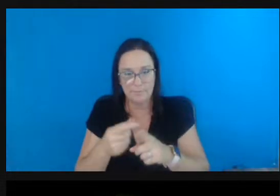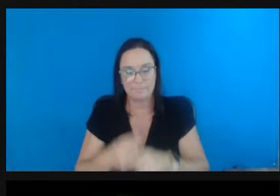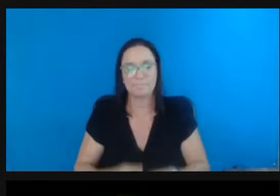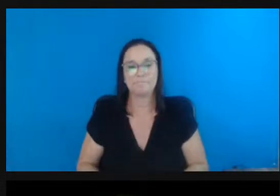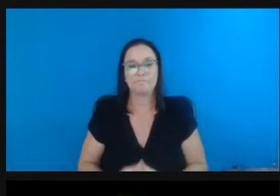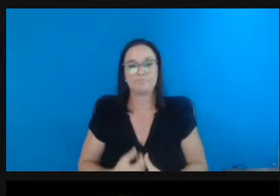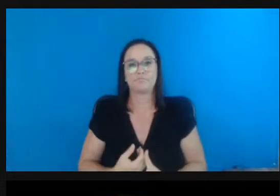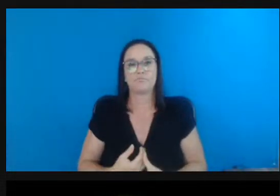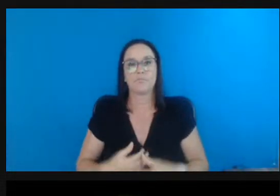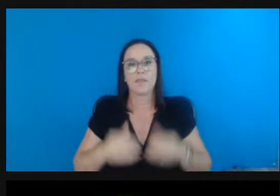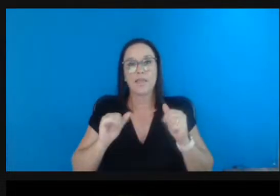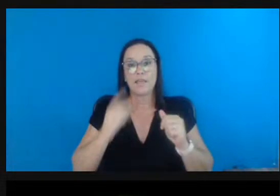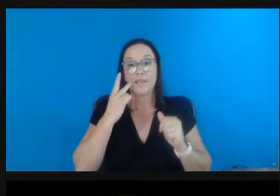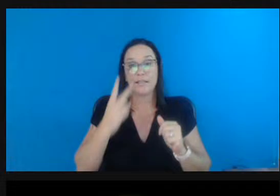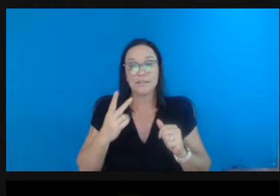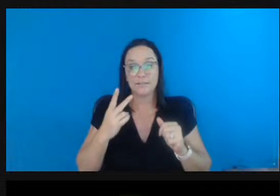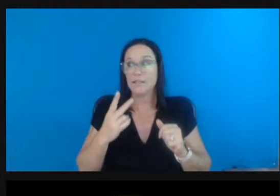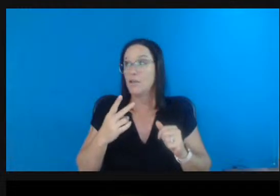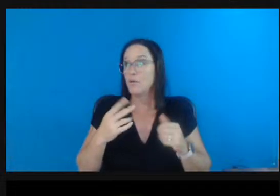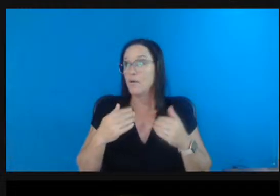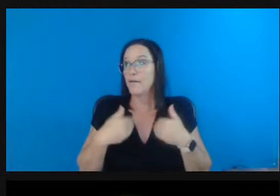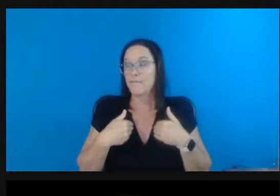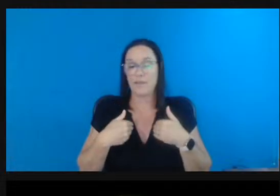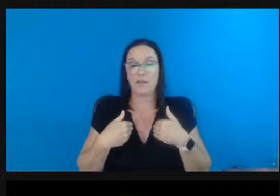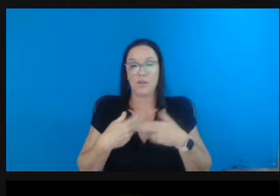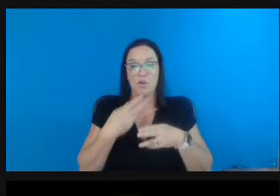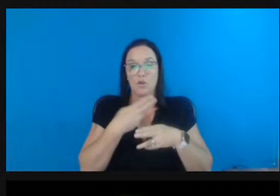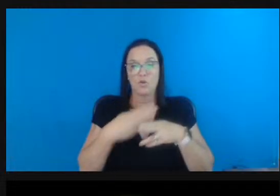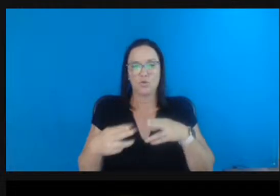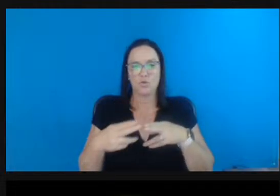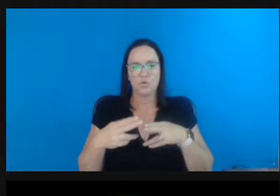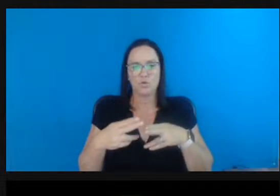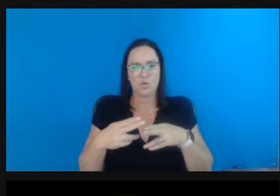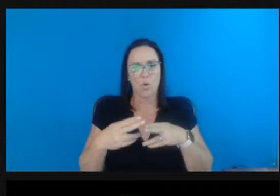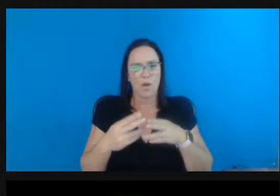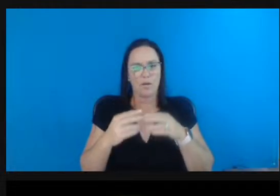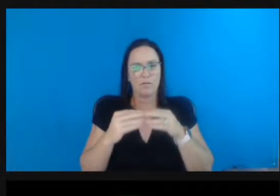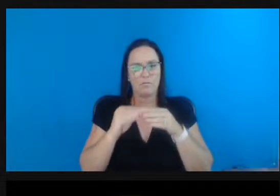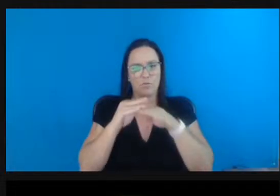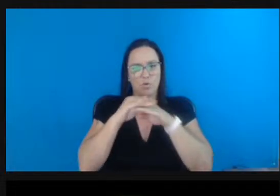So you can see that we are definitely having shorter durations these last 4.